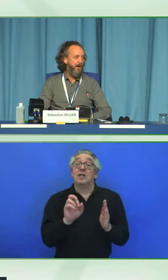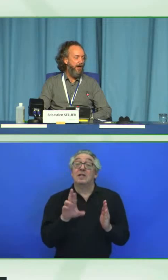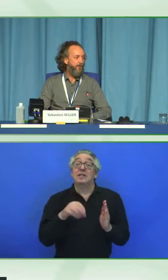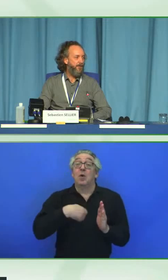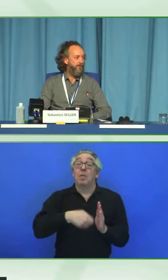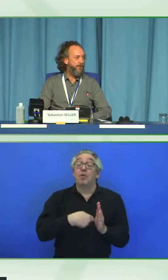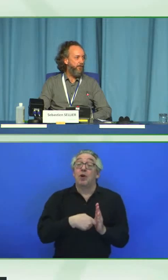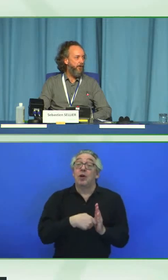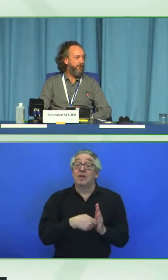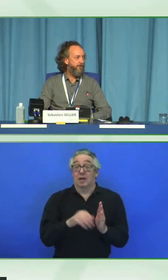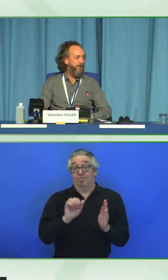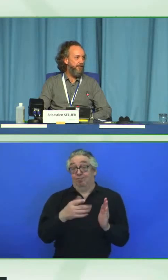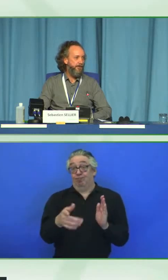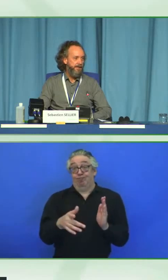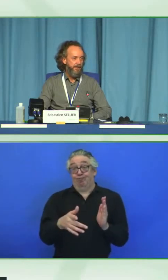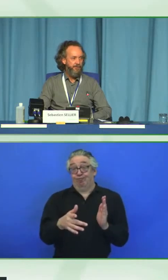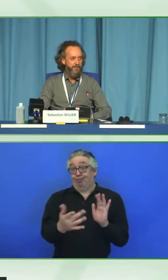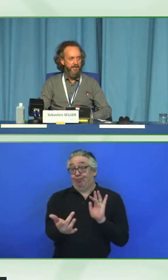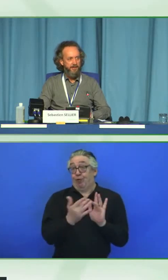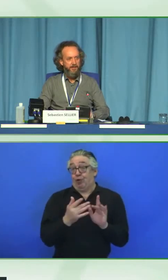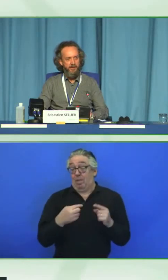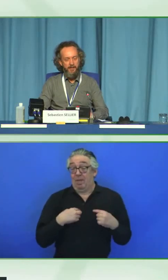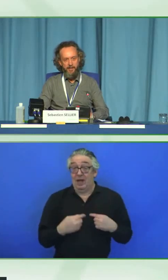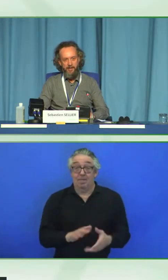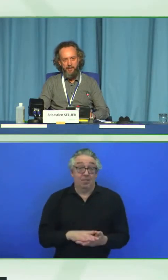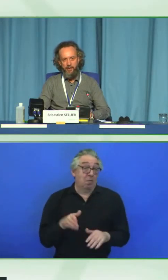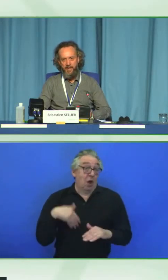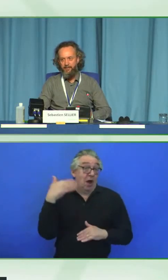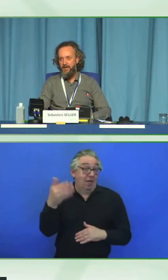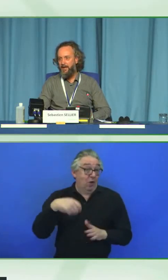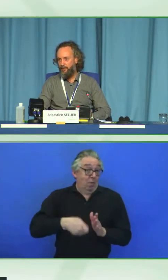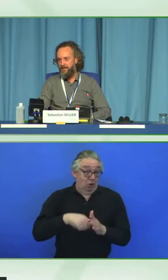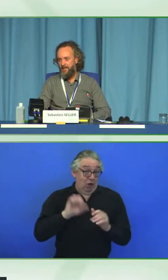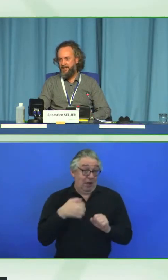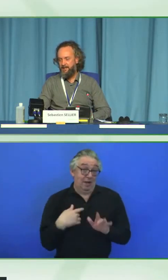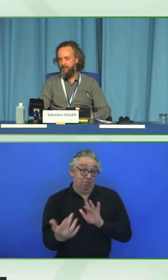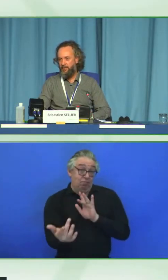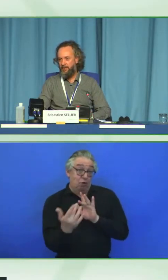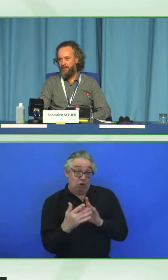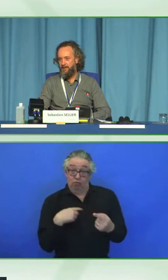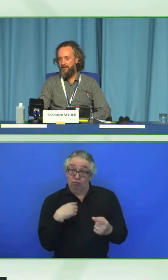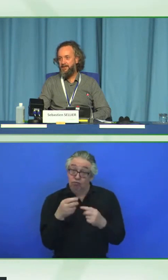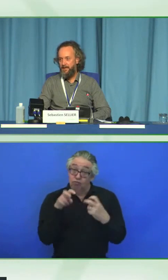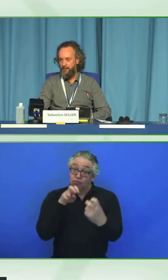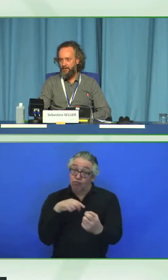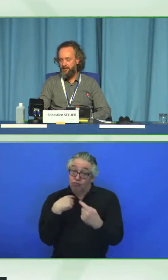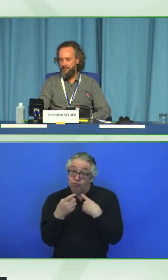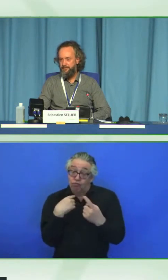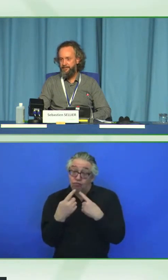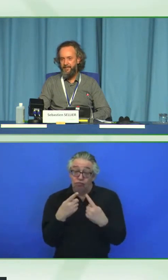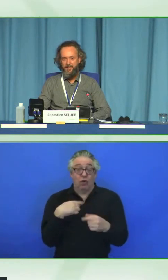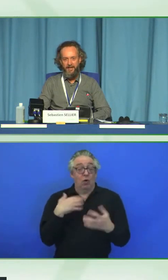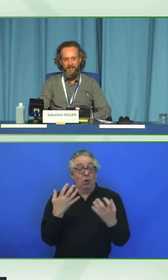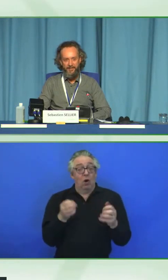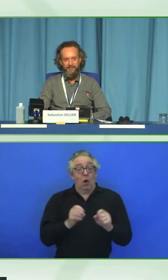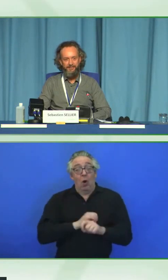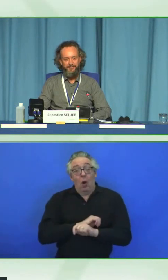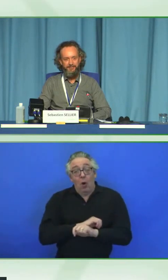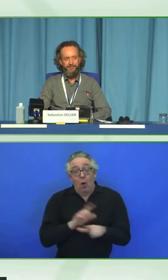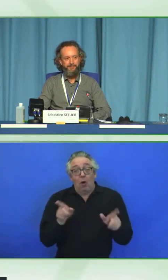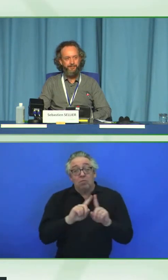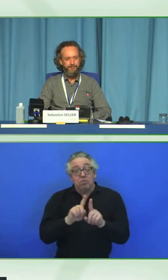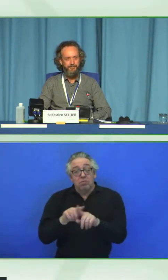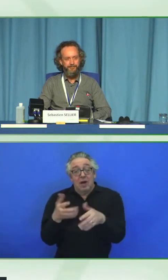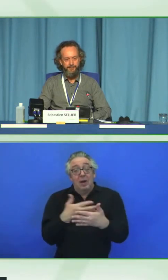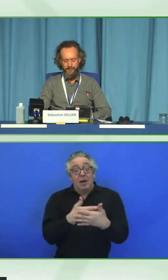and to see how we could work together to make every language accessible in sign language. Thank you.